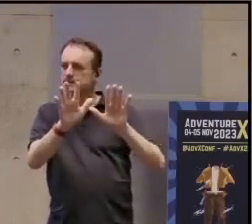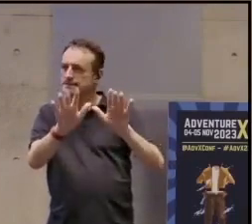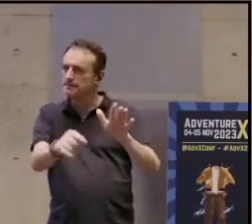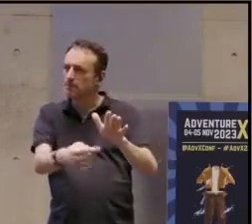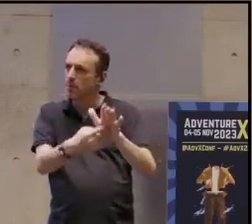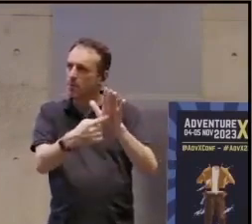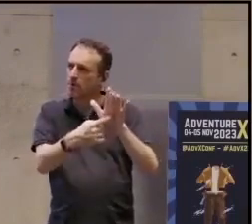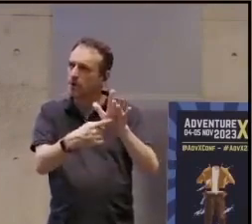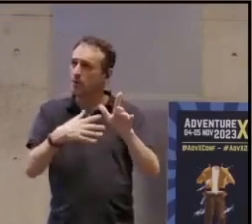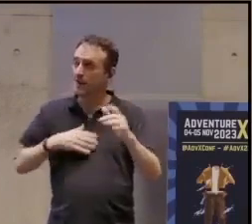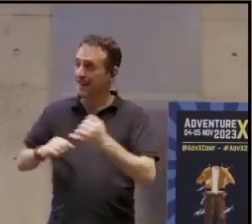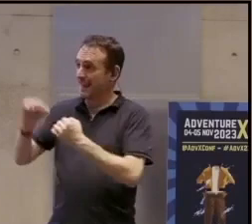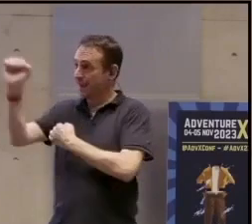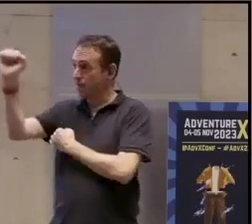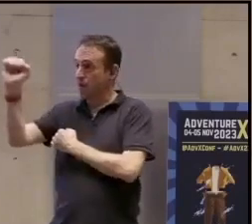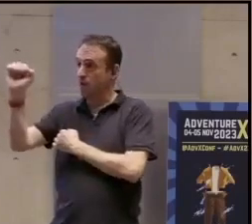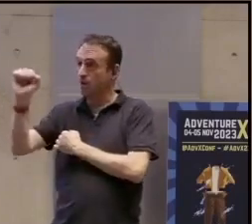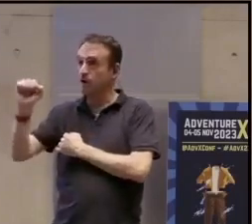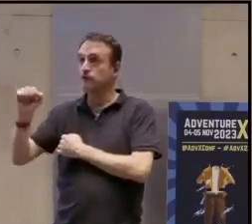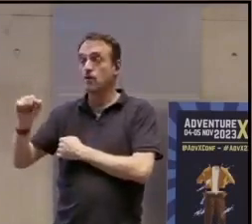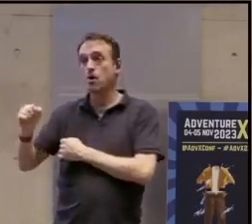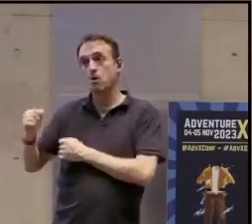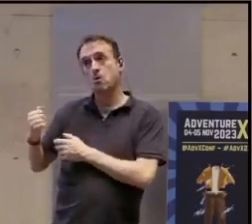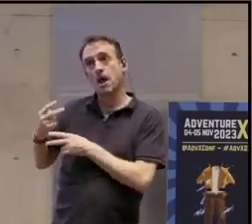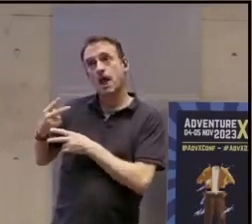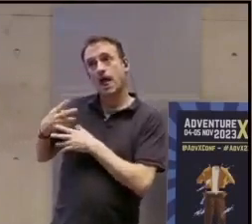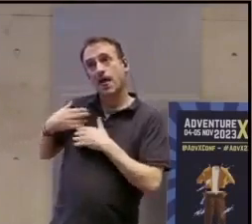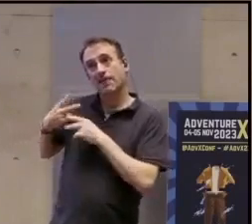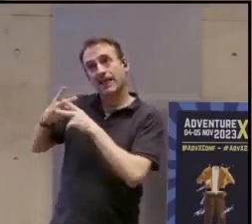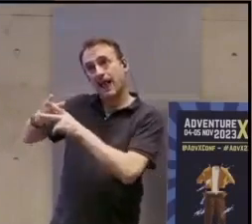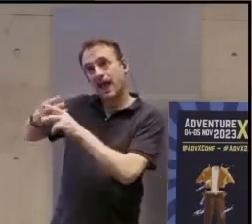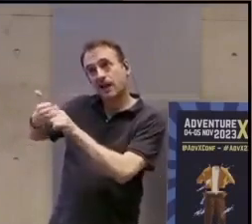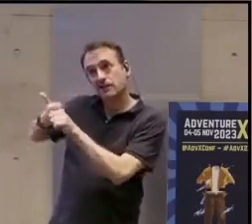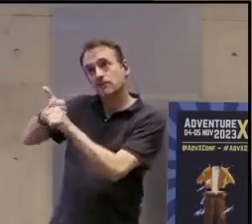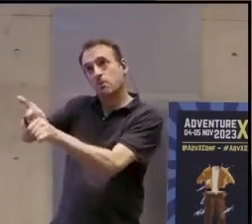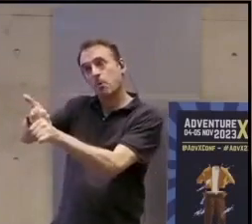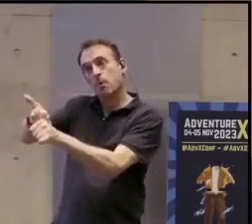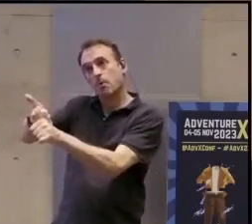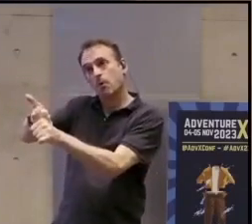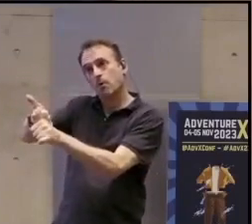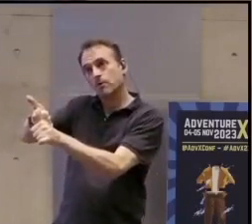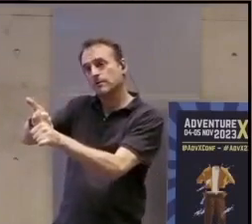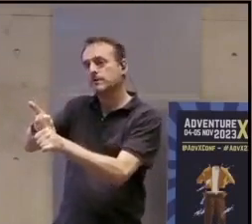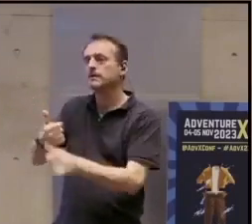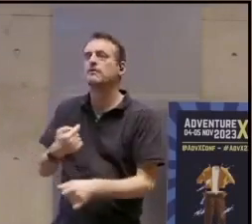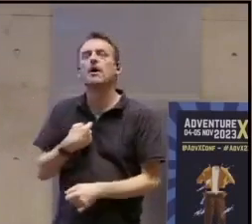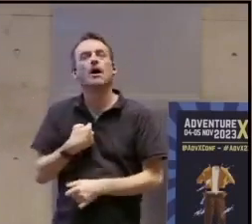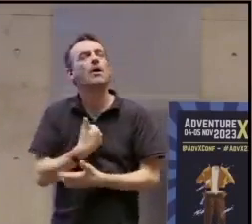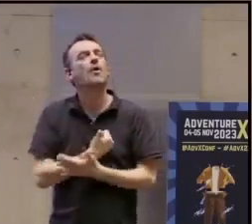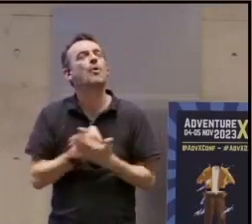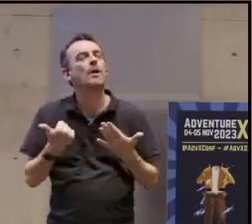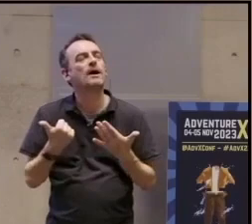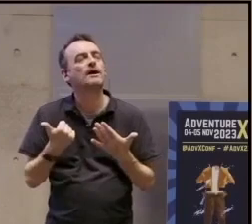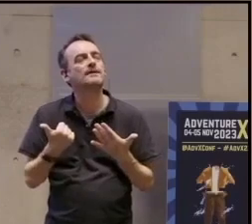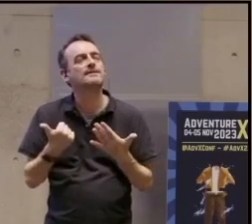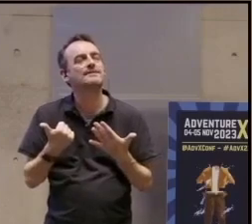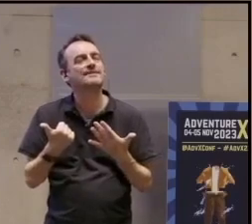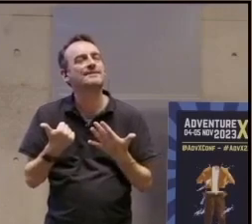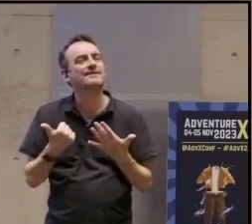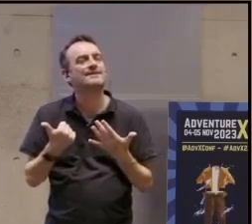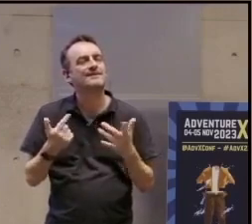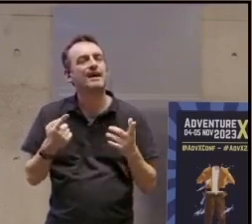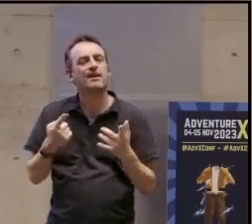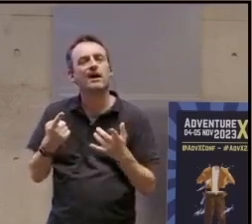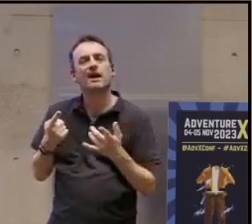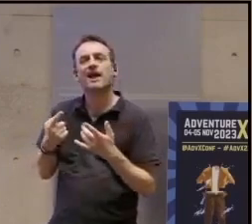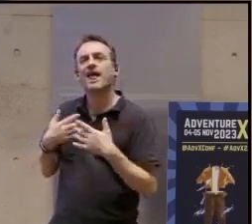the side of the hero. I'm always going to advocate that for healthcare workers